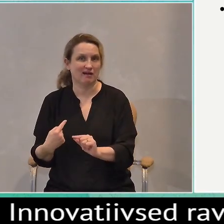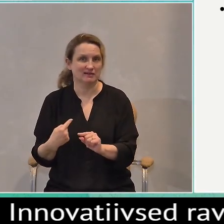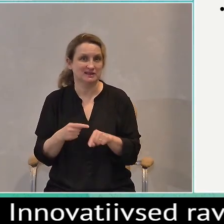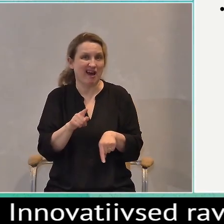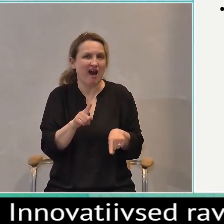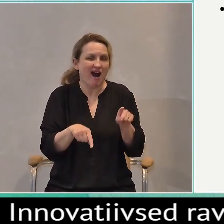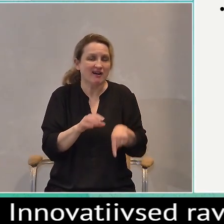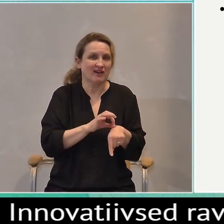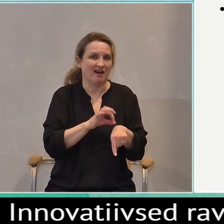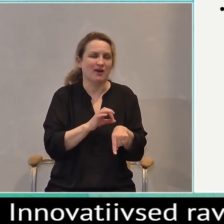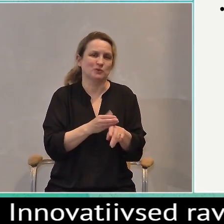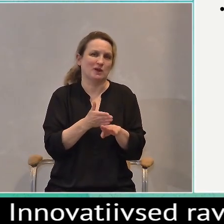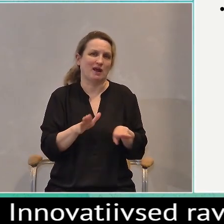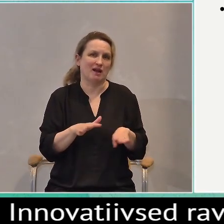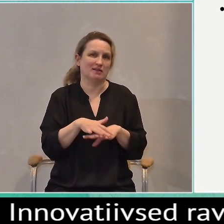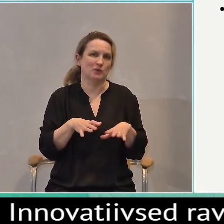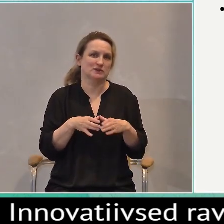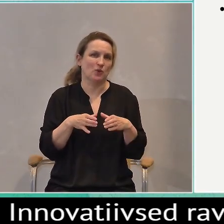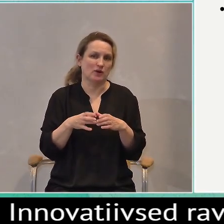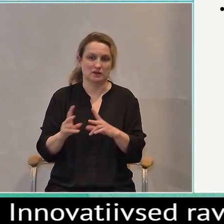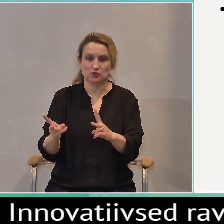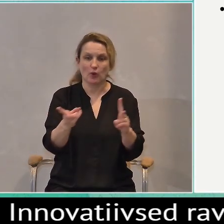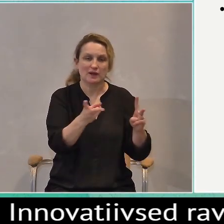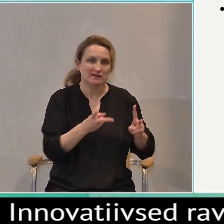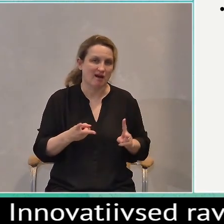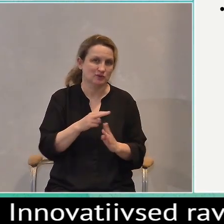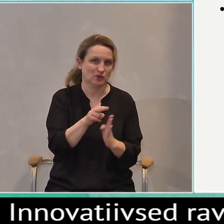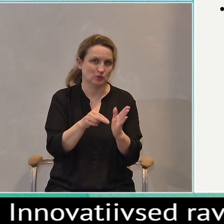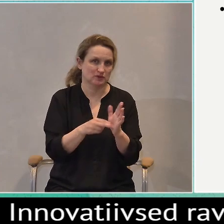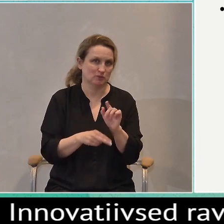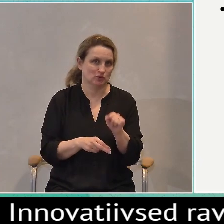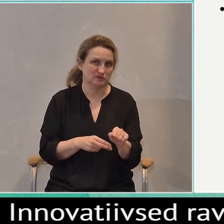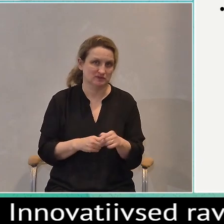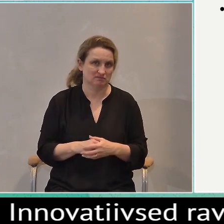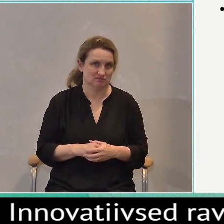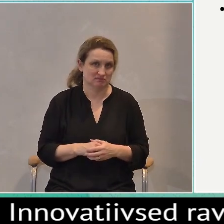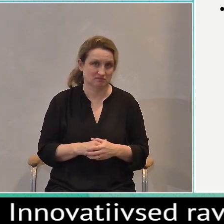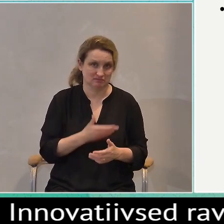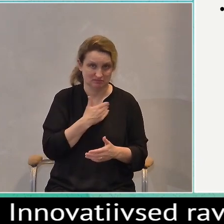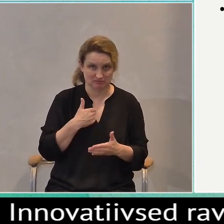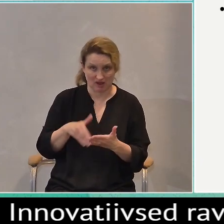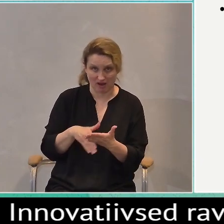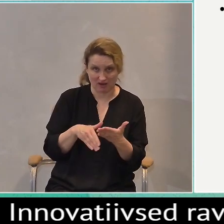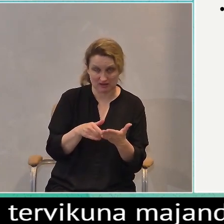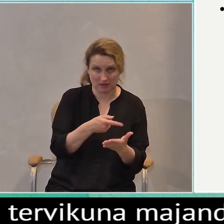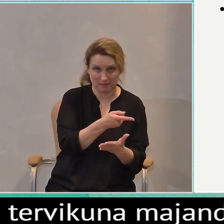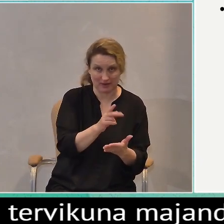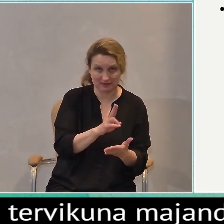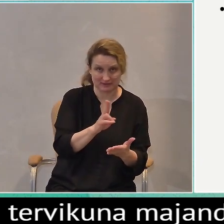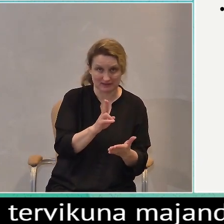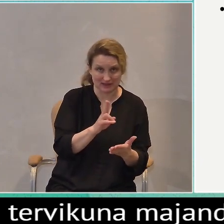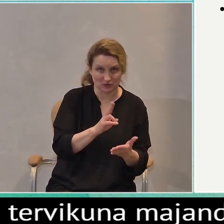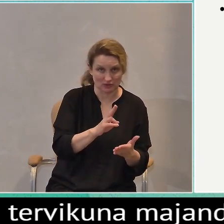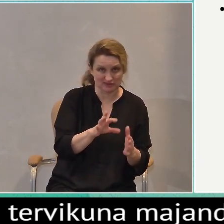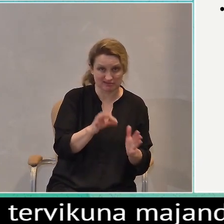€1 invested in healthcare brings up to €4 to society in return. And the